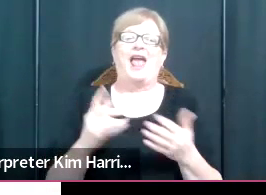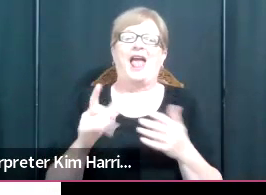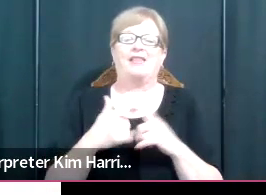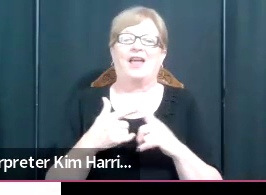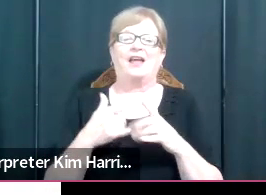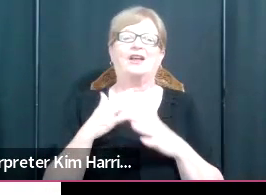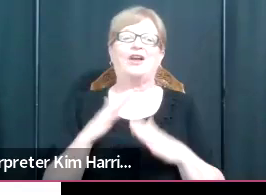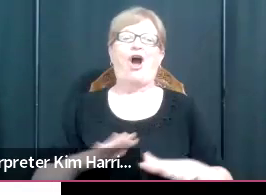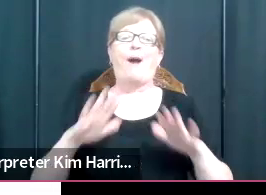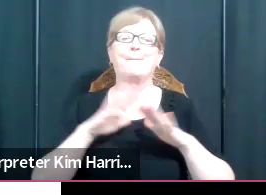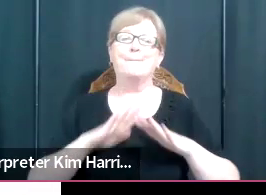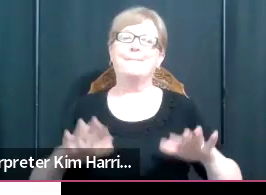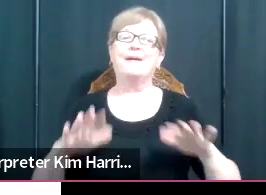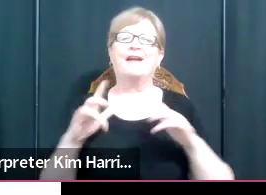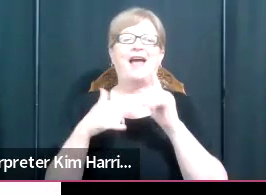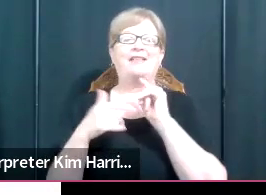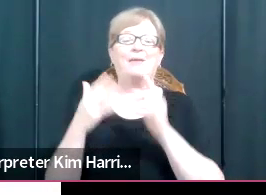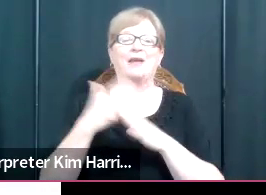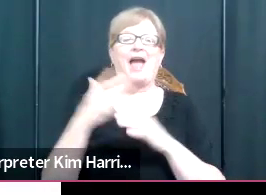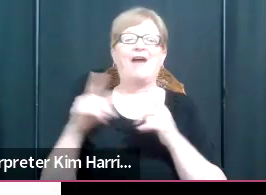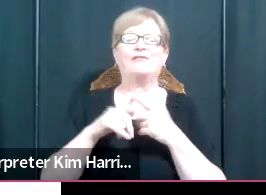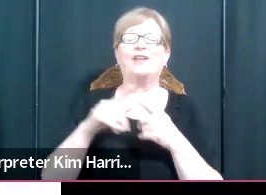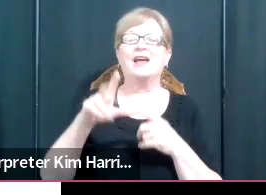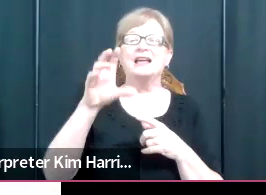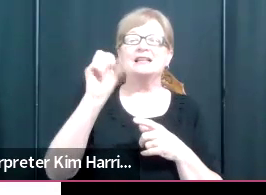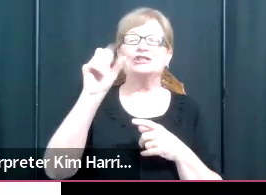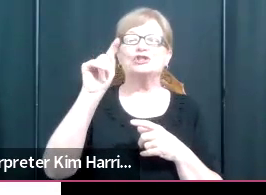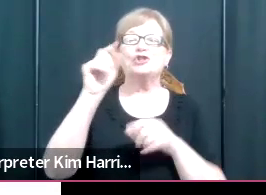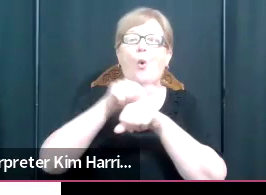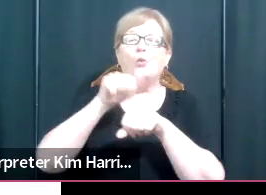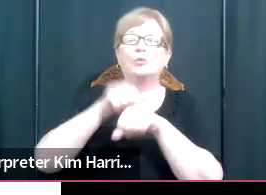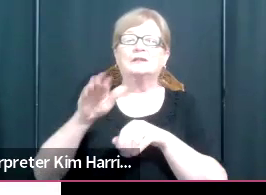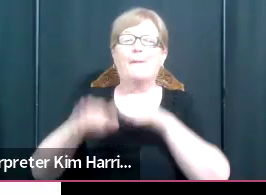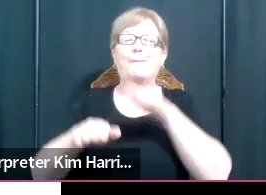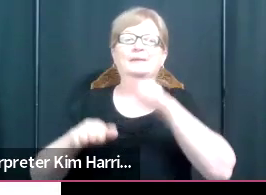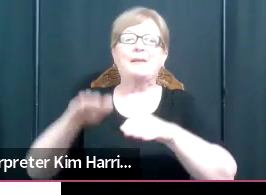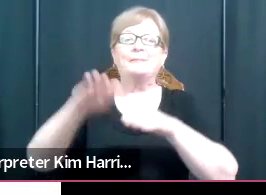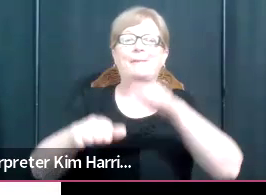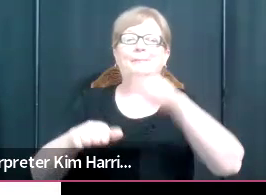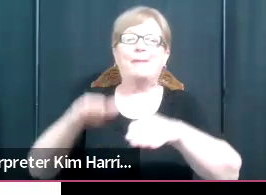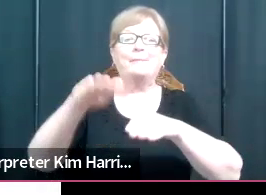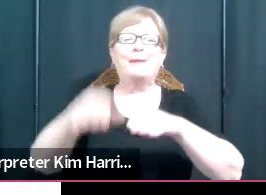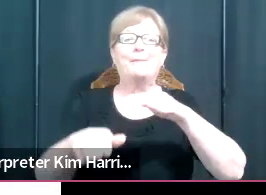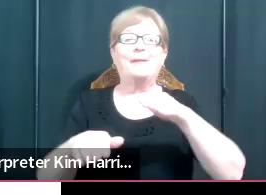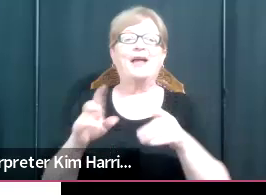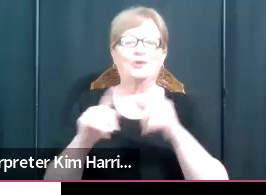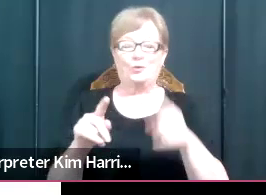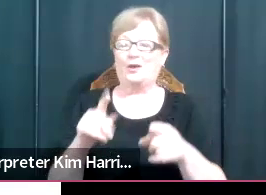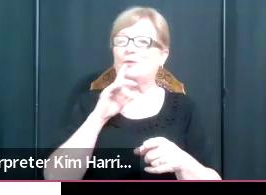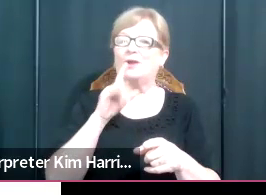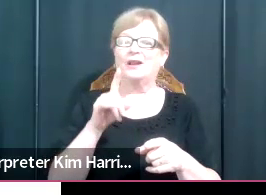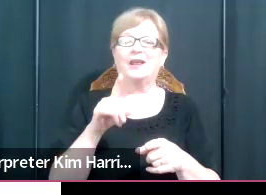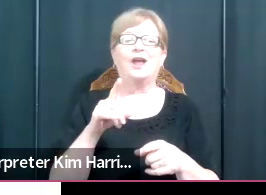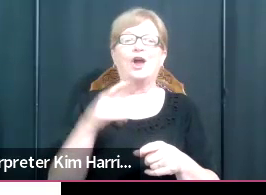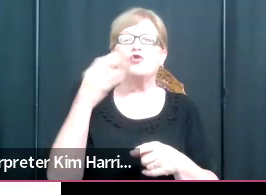We have the stepping stones in the top corner here. Again, you can really engage full gross